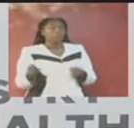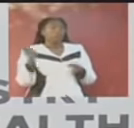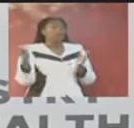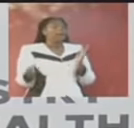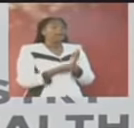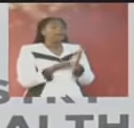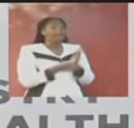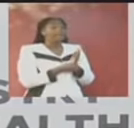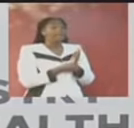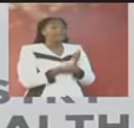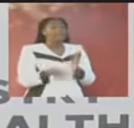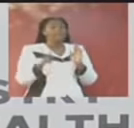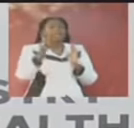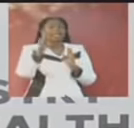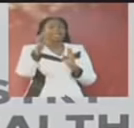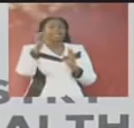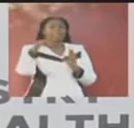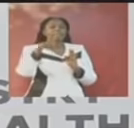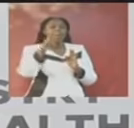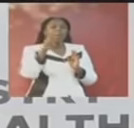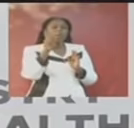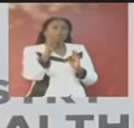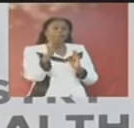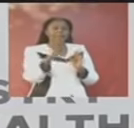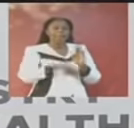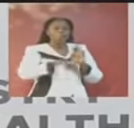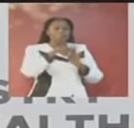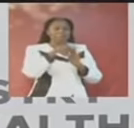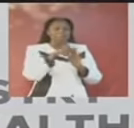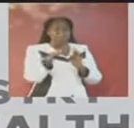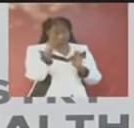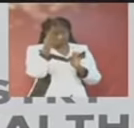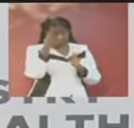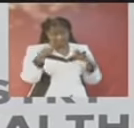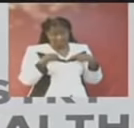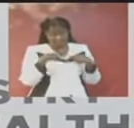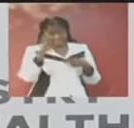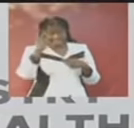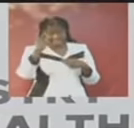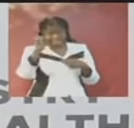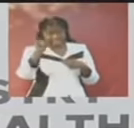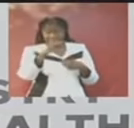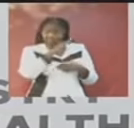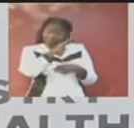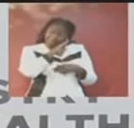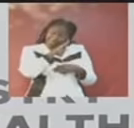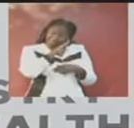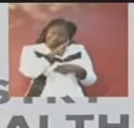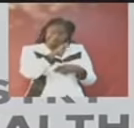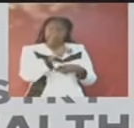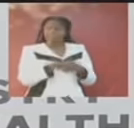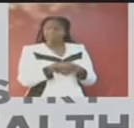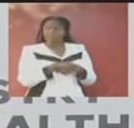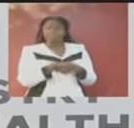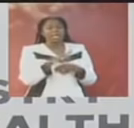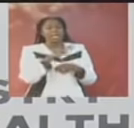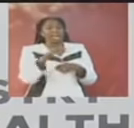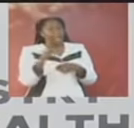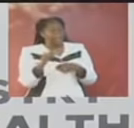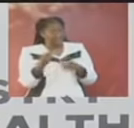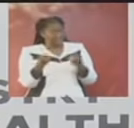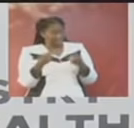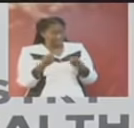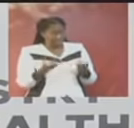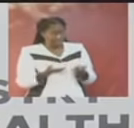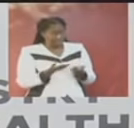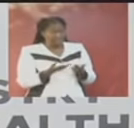add 90 beds for persons who are desirous of returning to Trinidad and being quarantined for the